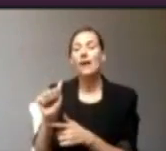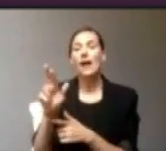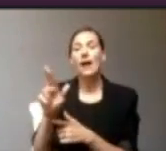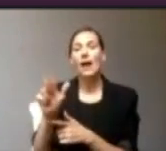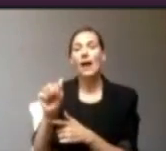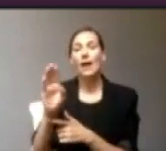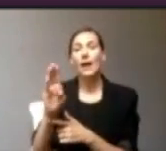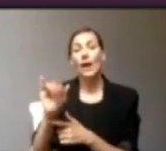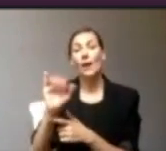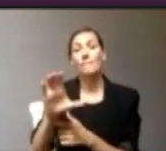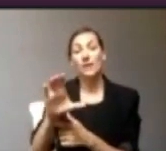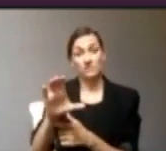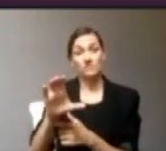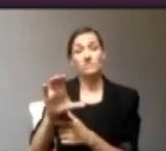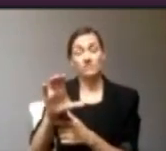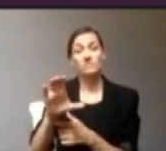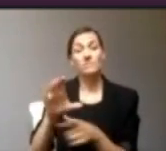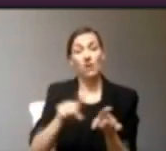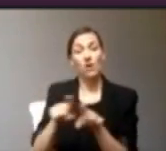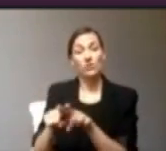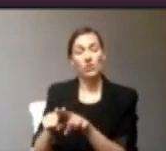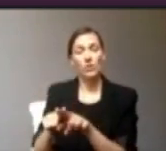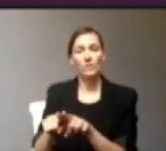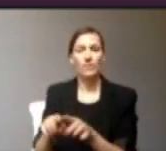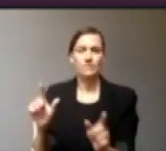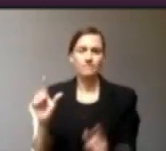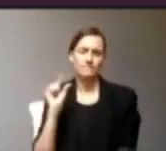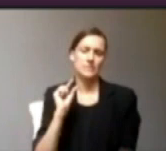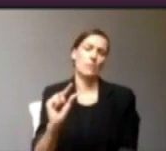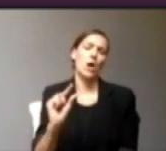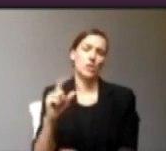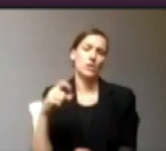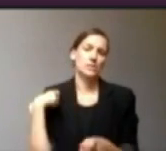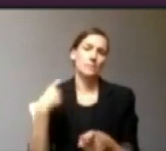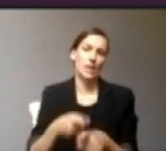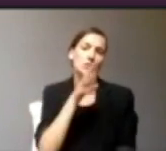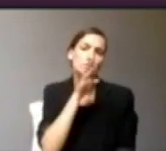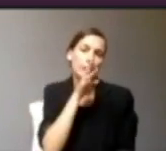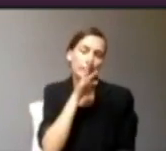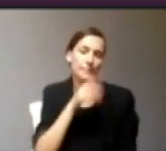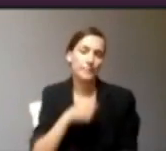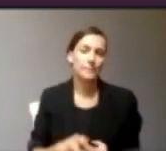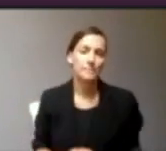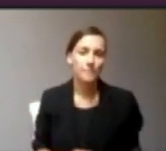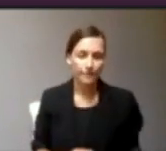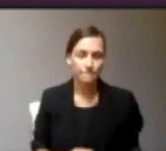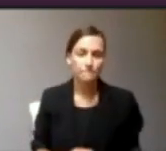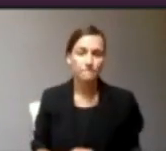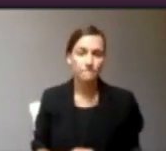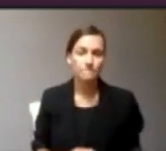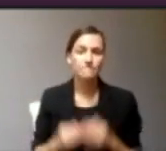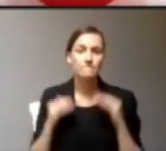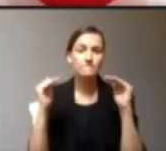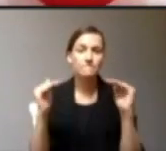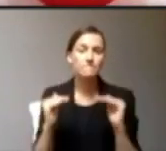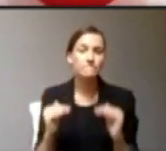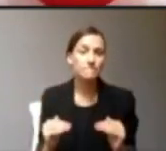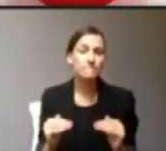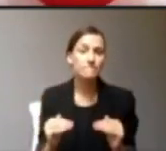speaking population as well, and a much smaller population of Spanish speaking. If you can go to the next